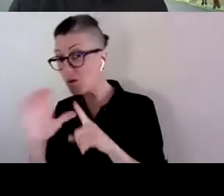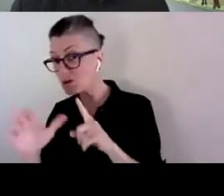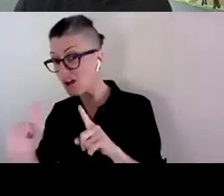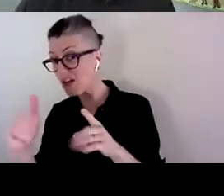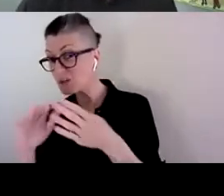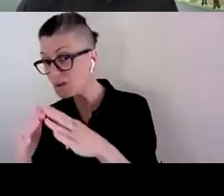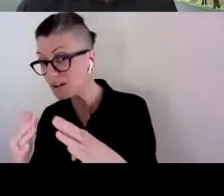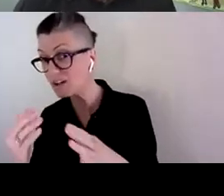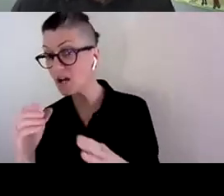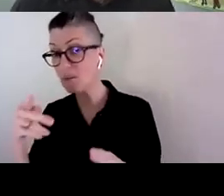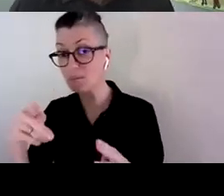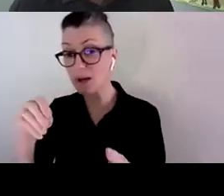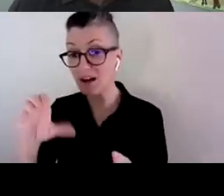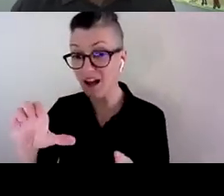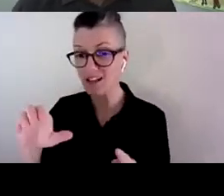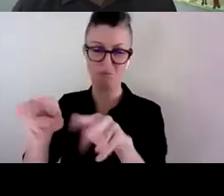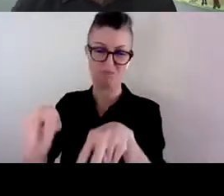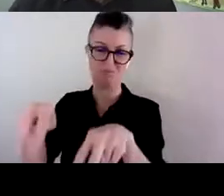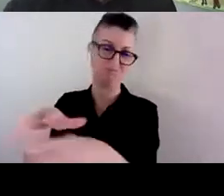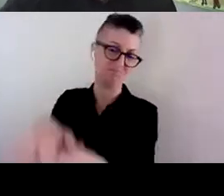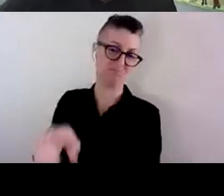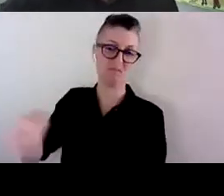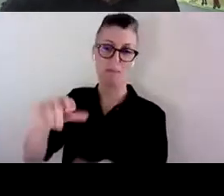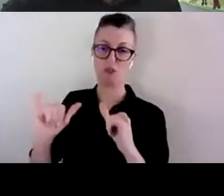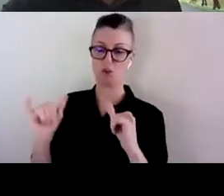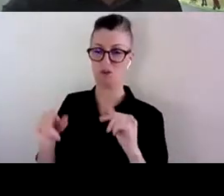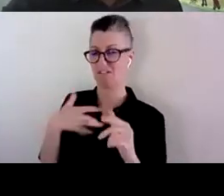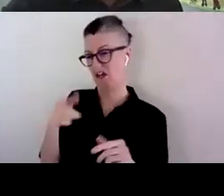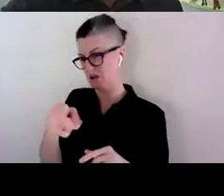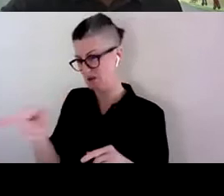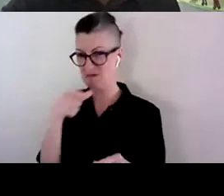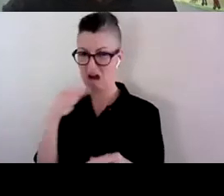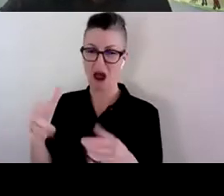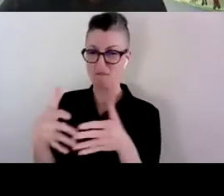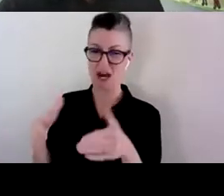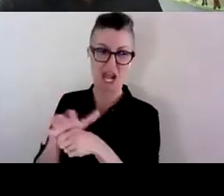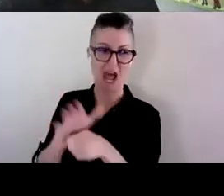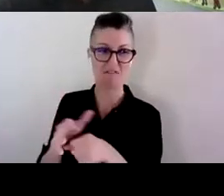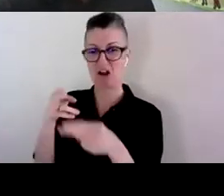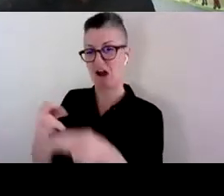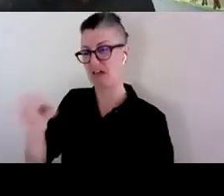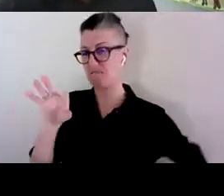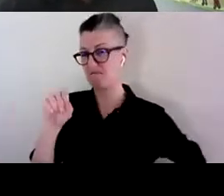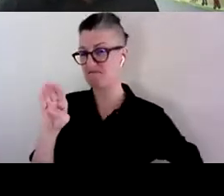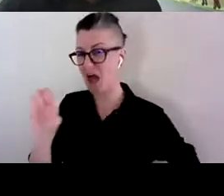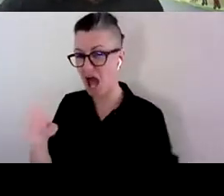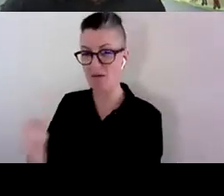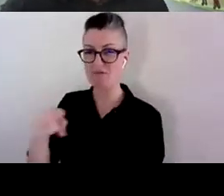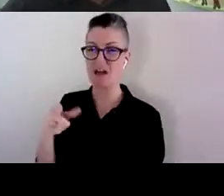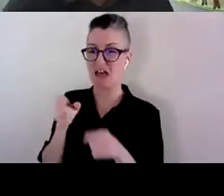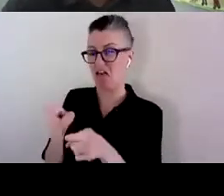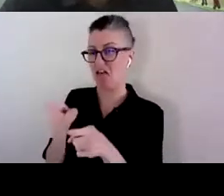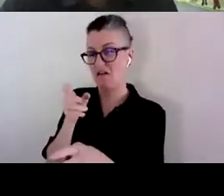on those who we think are not Americanized enough. We call them fobs. We make fun of their accents, and